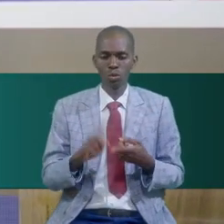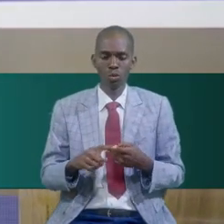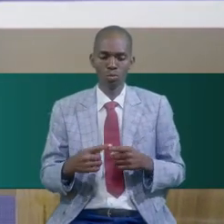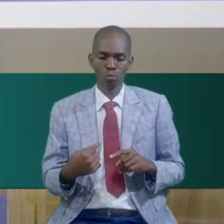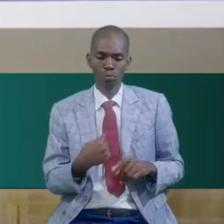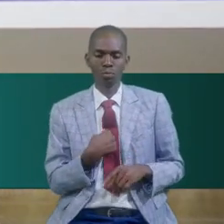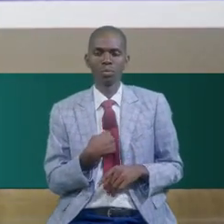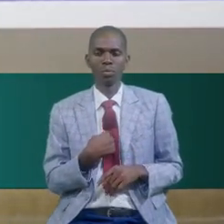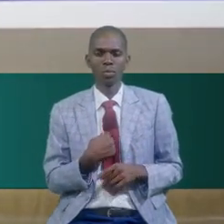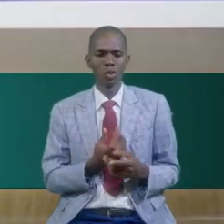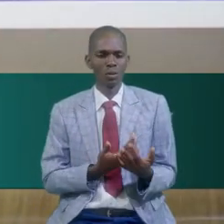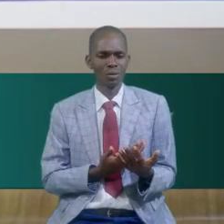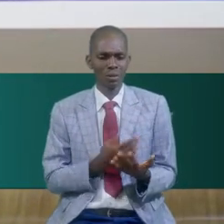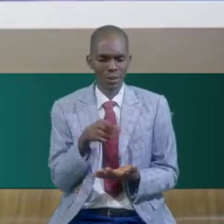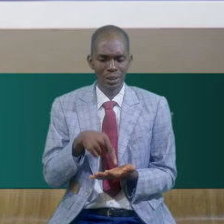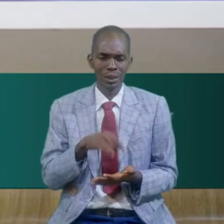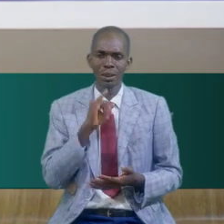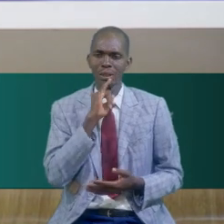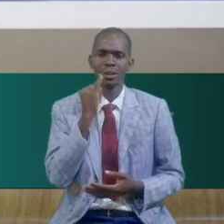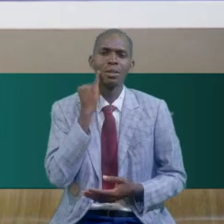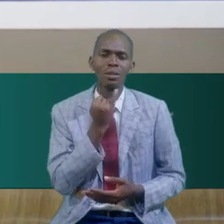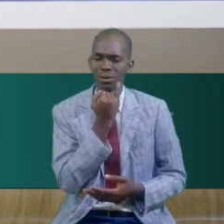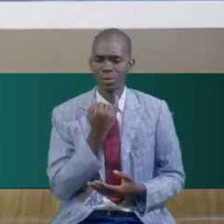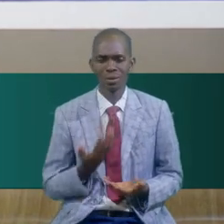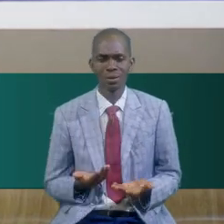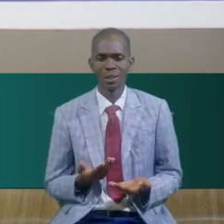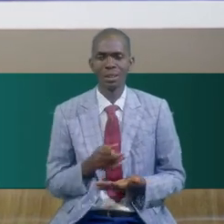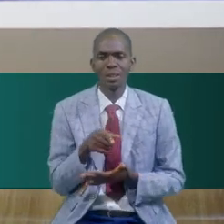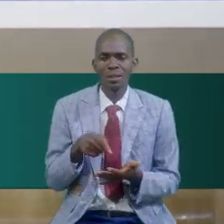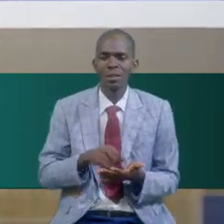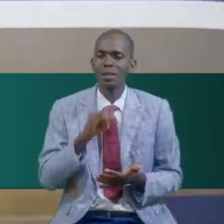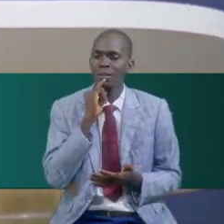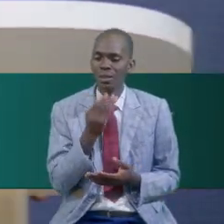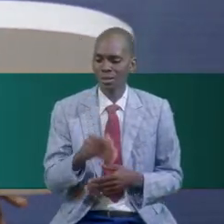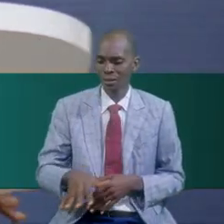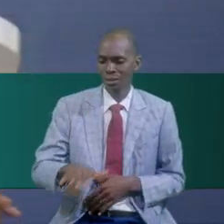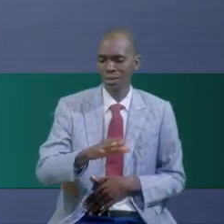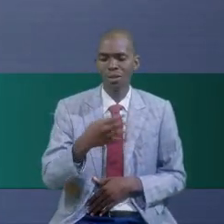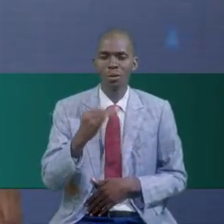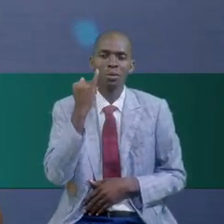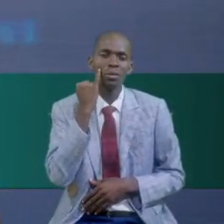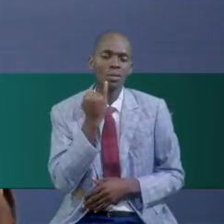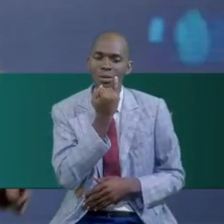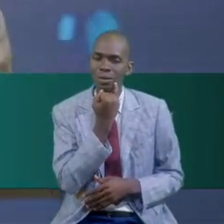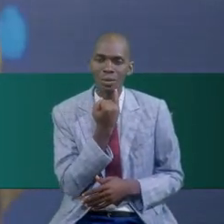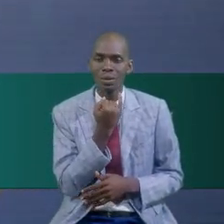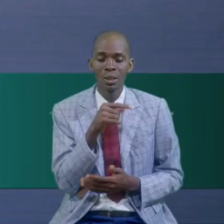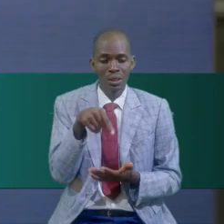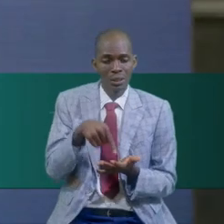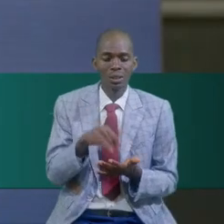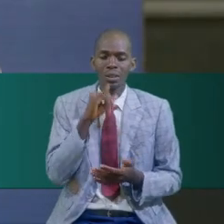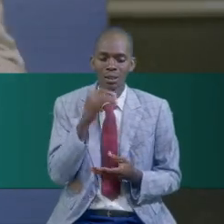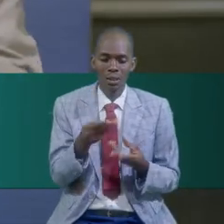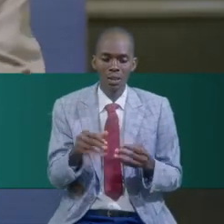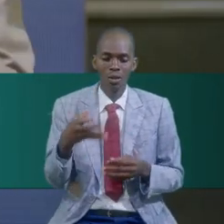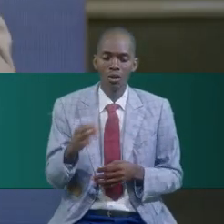This is Israel. It's the land of Israel. It's the land of the King of Kings and the Lord of